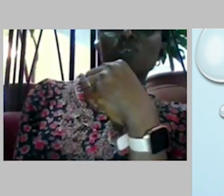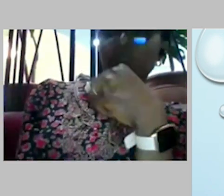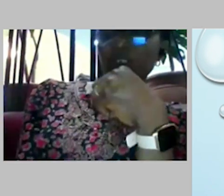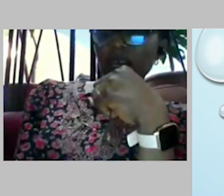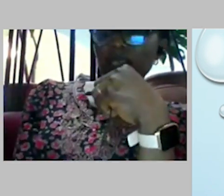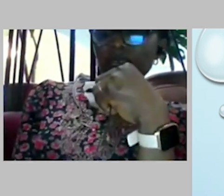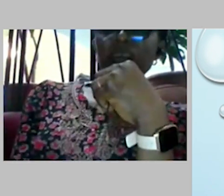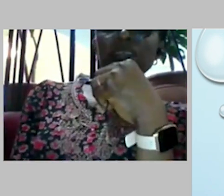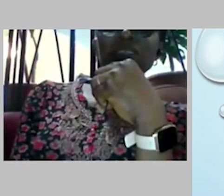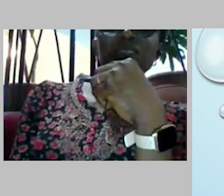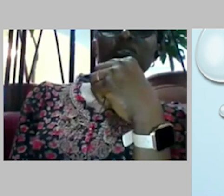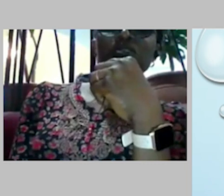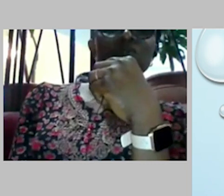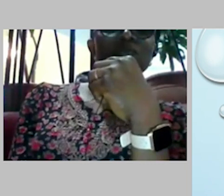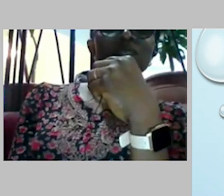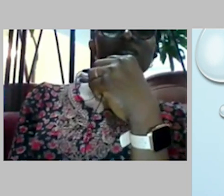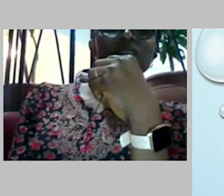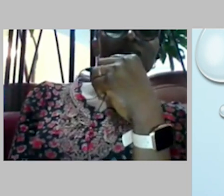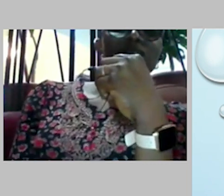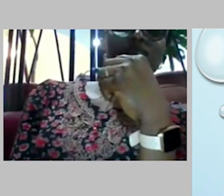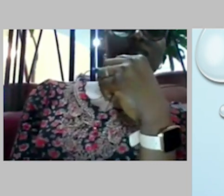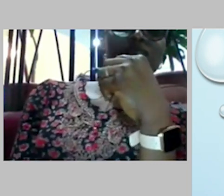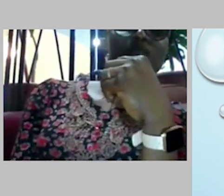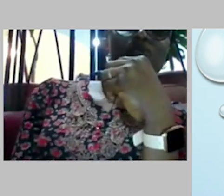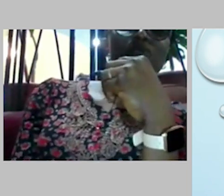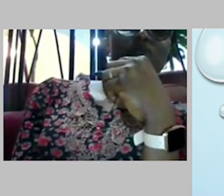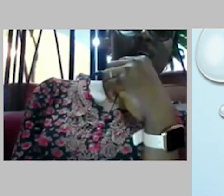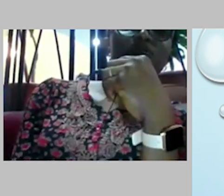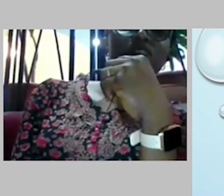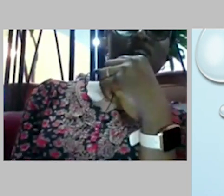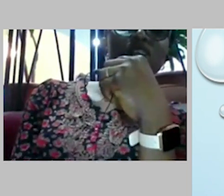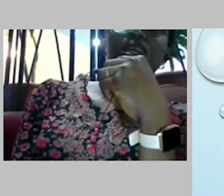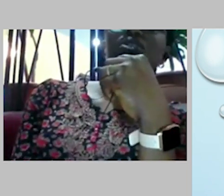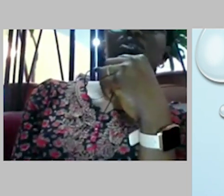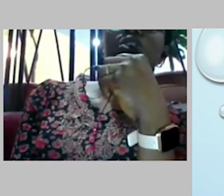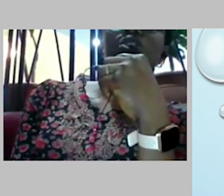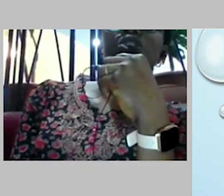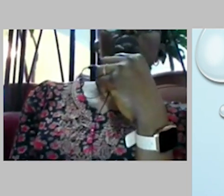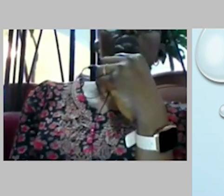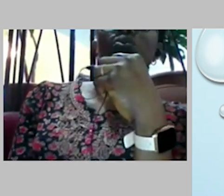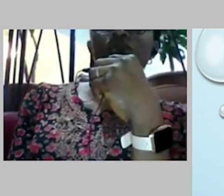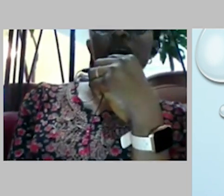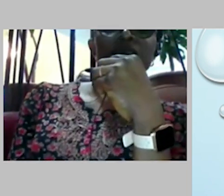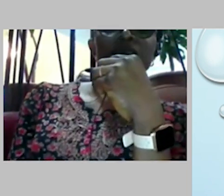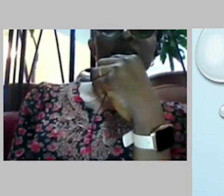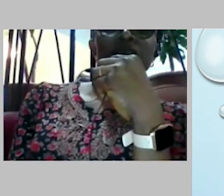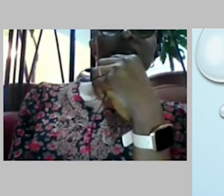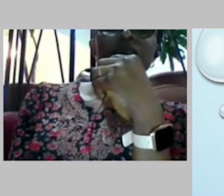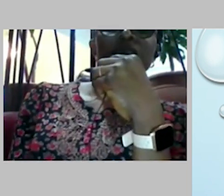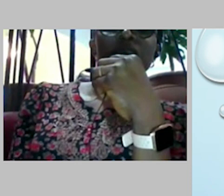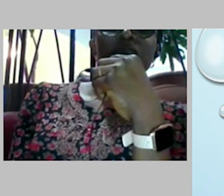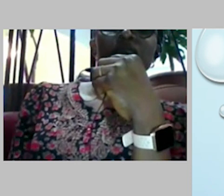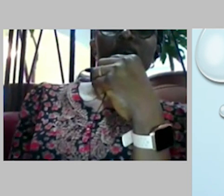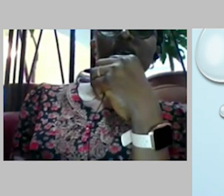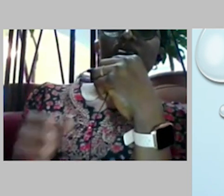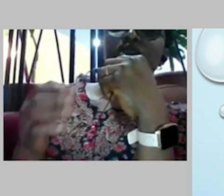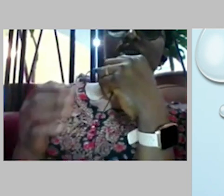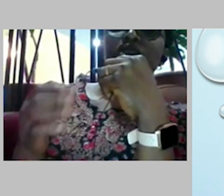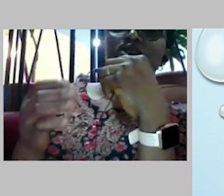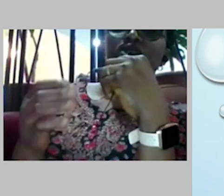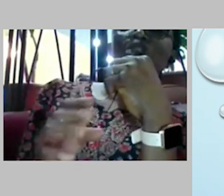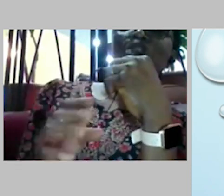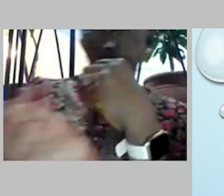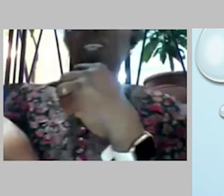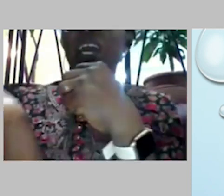the attendant costs. Then we have the technological barriers. When technology